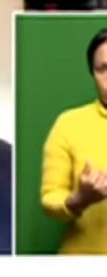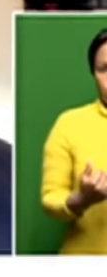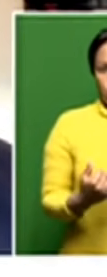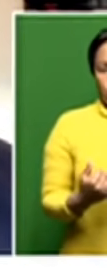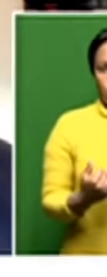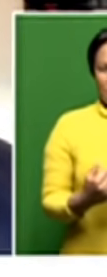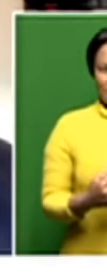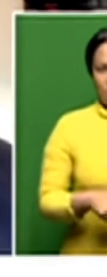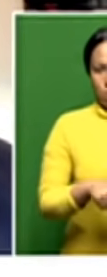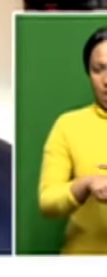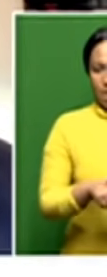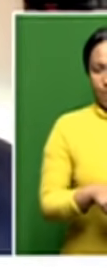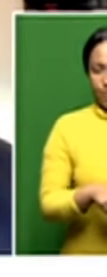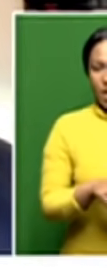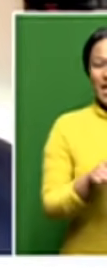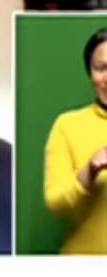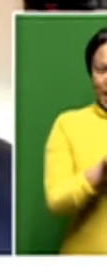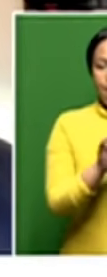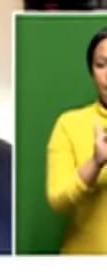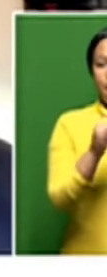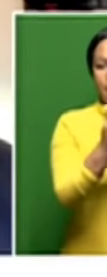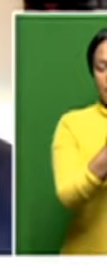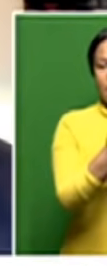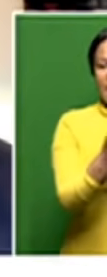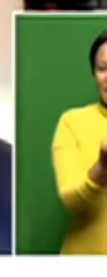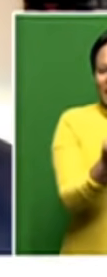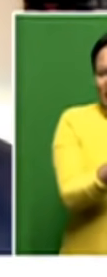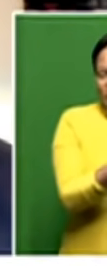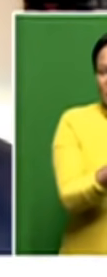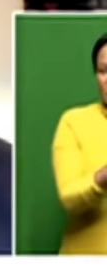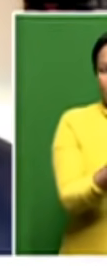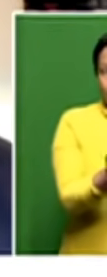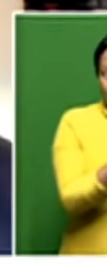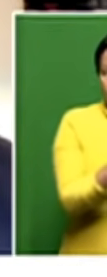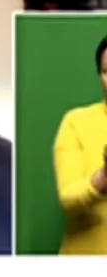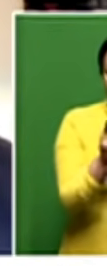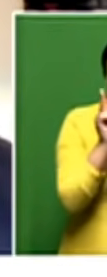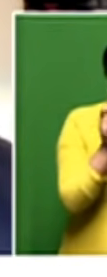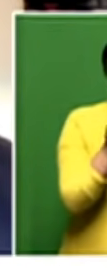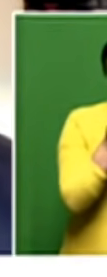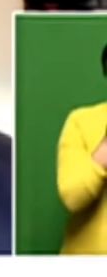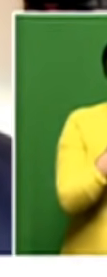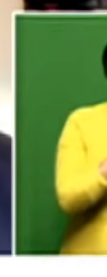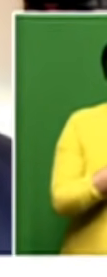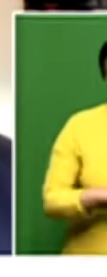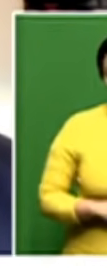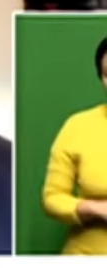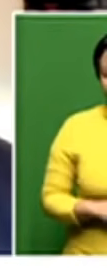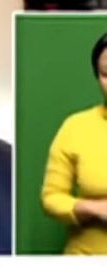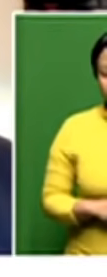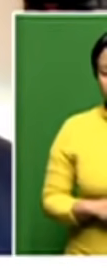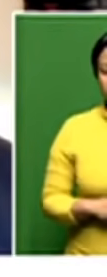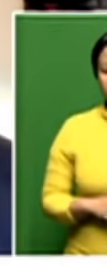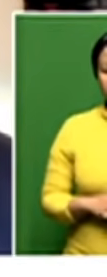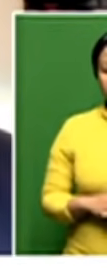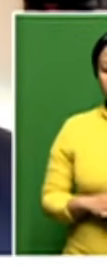now the second time that it's the same company that is behind something that could be something that's massive. The quality,